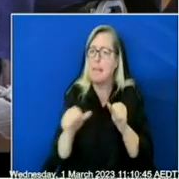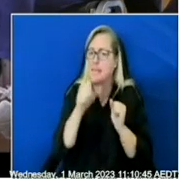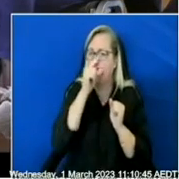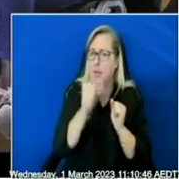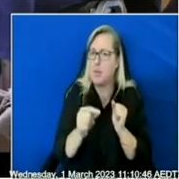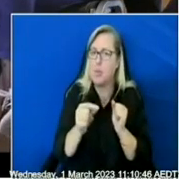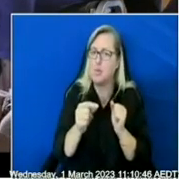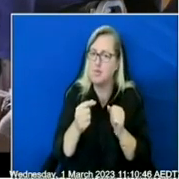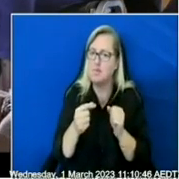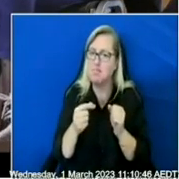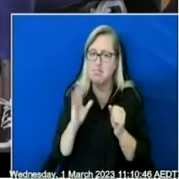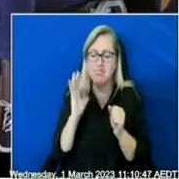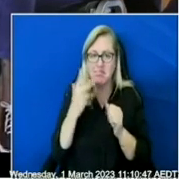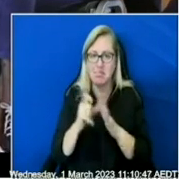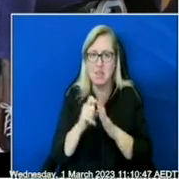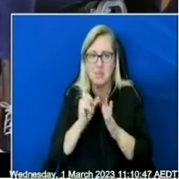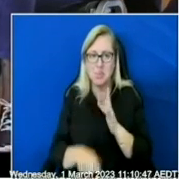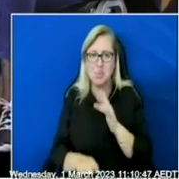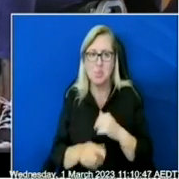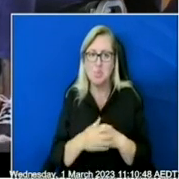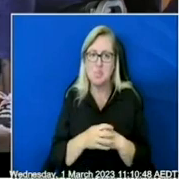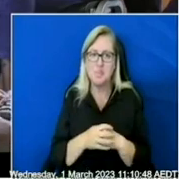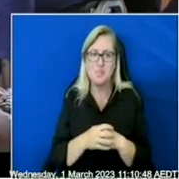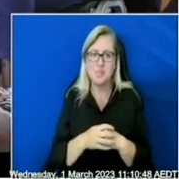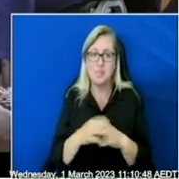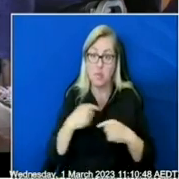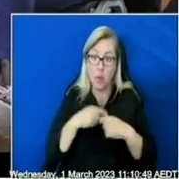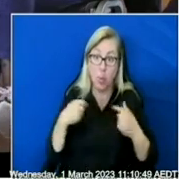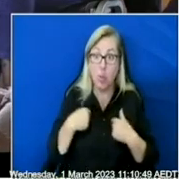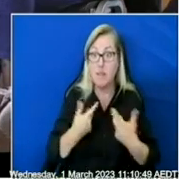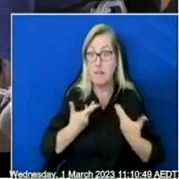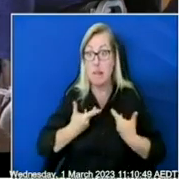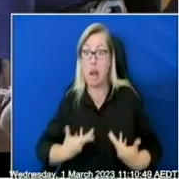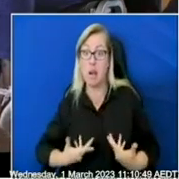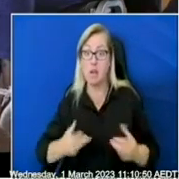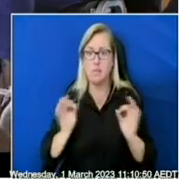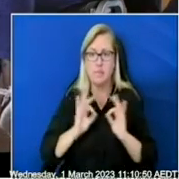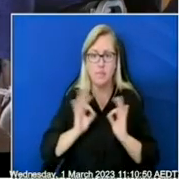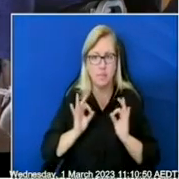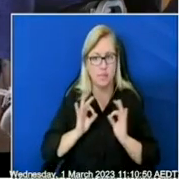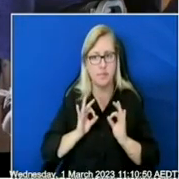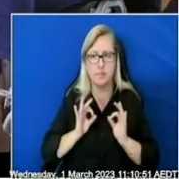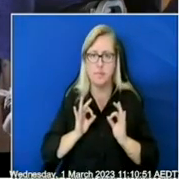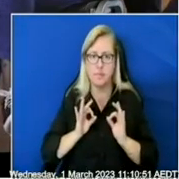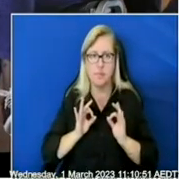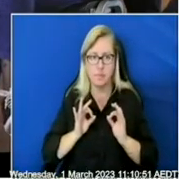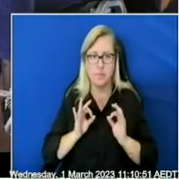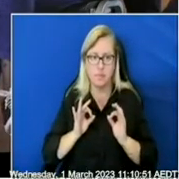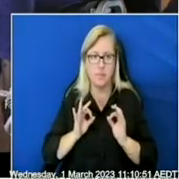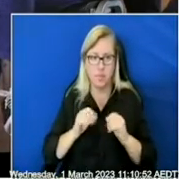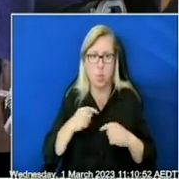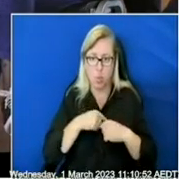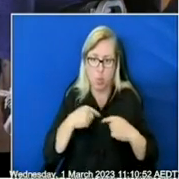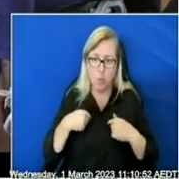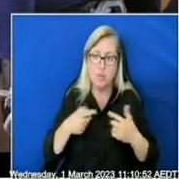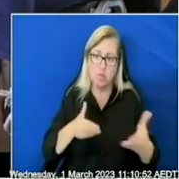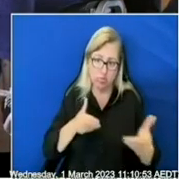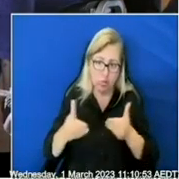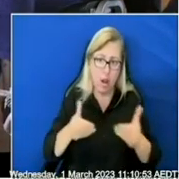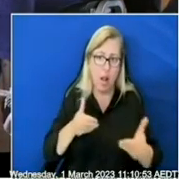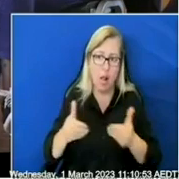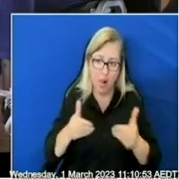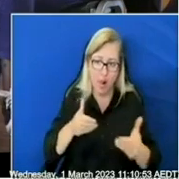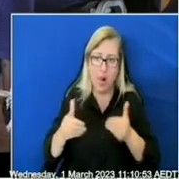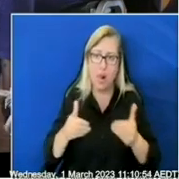Because we never prospered. As, you know, we struggled age old. But we always had food